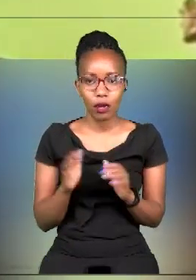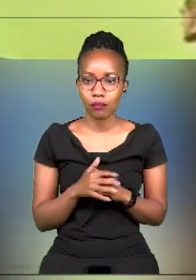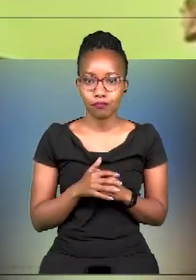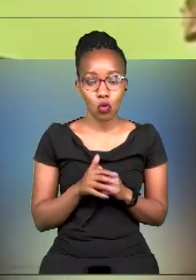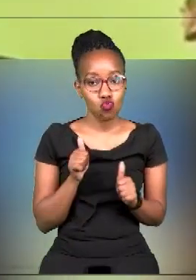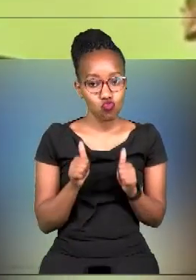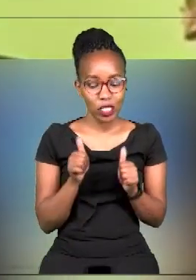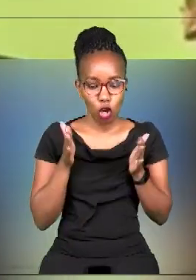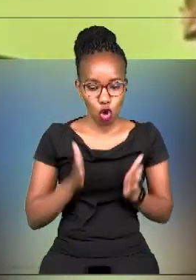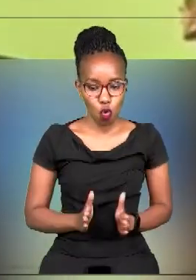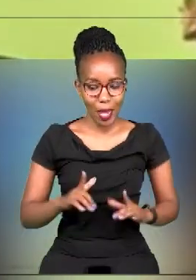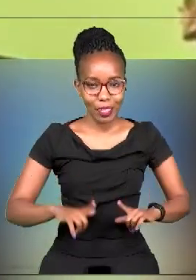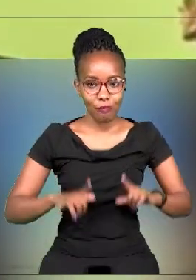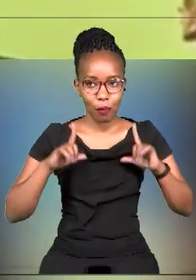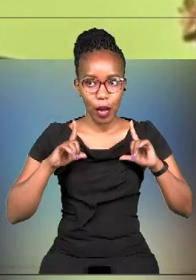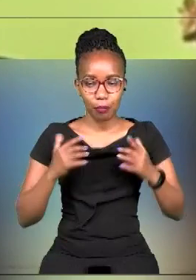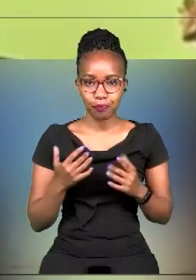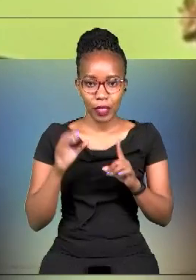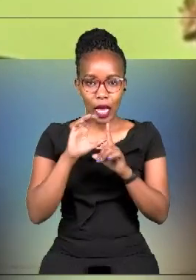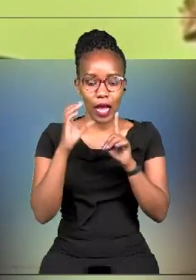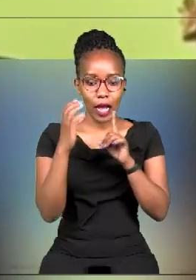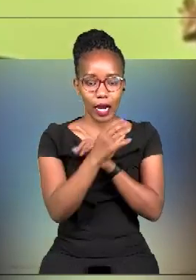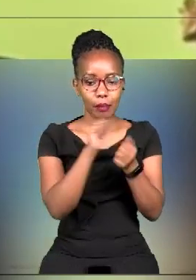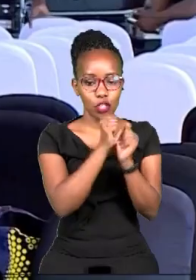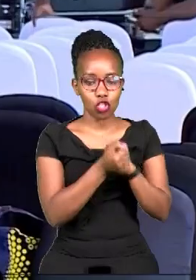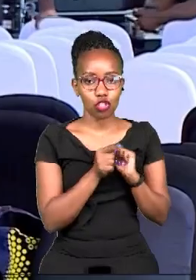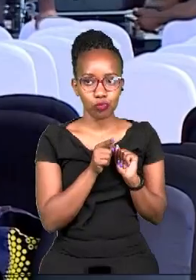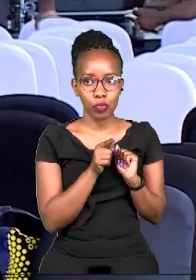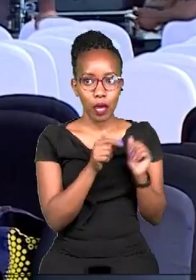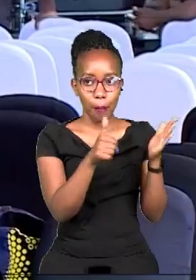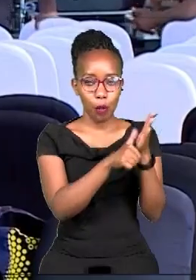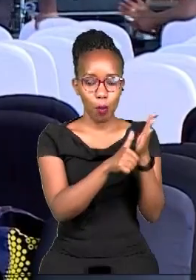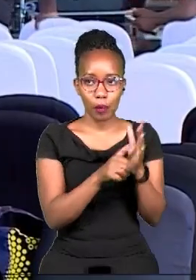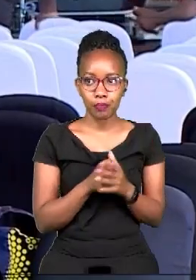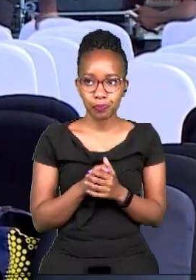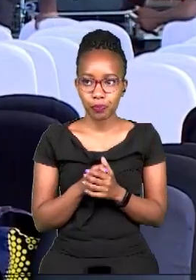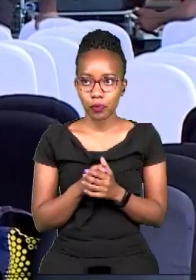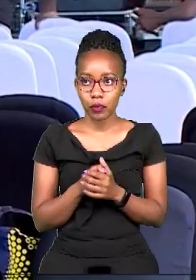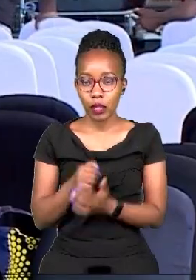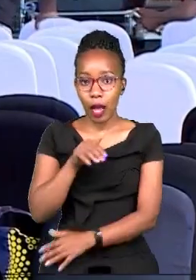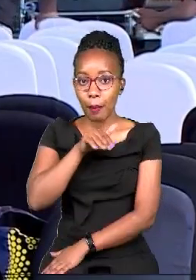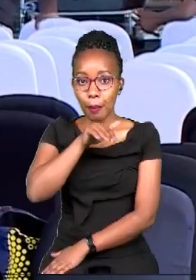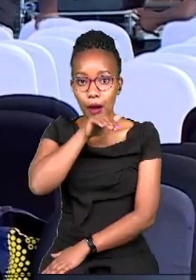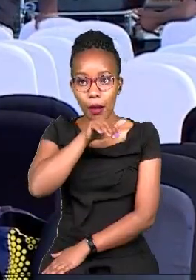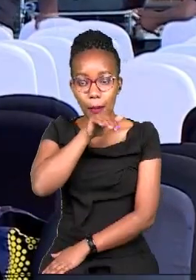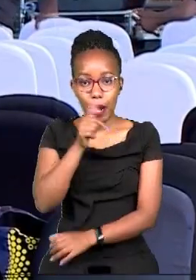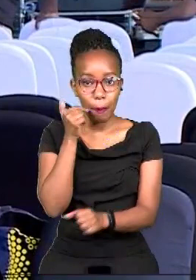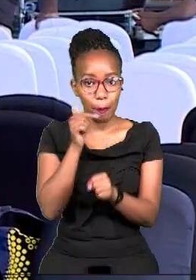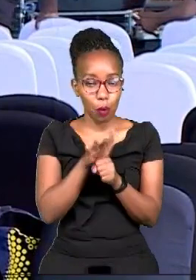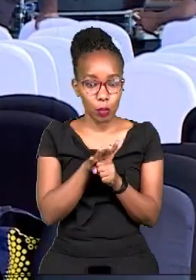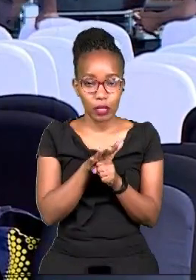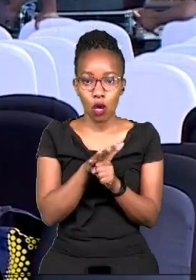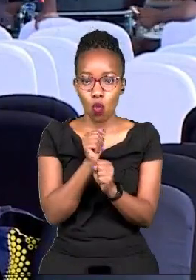survival, the issue of climate change. On the other hand, ODM party leader Raila Odinga has promised to